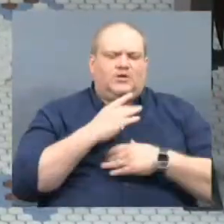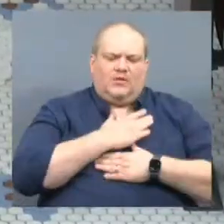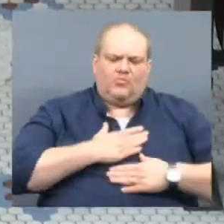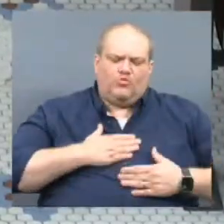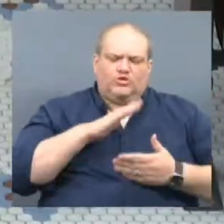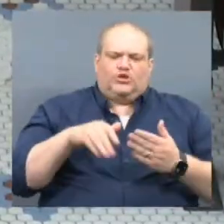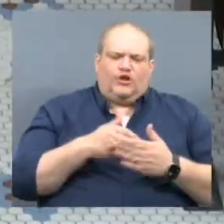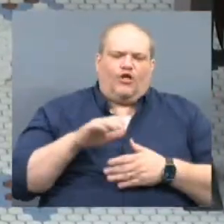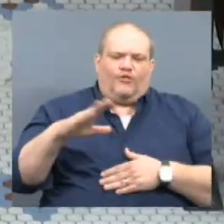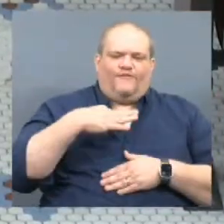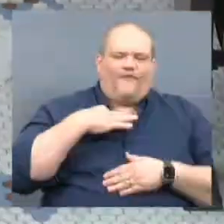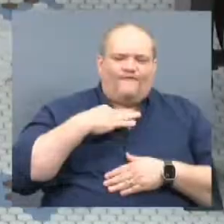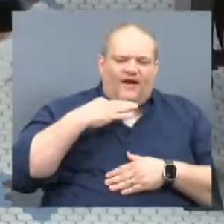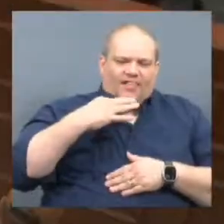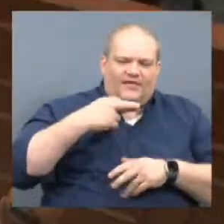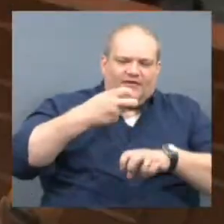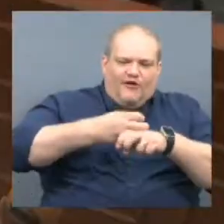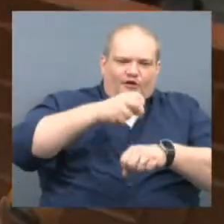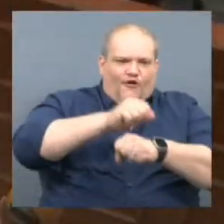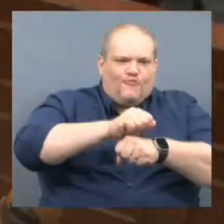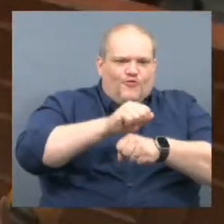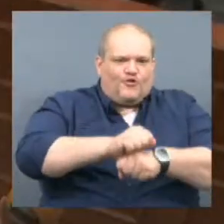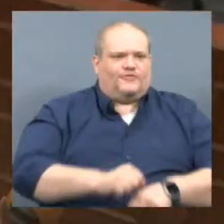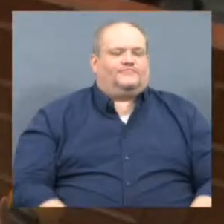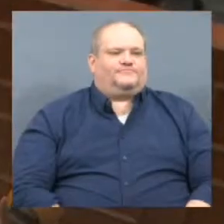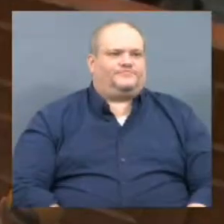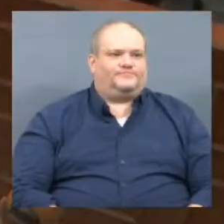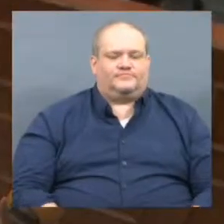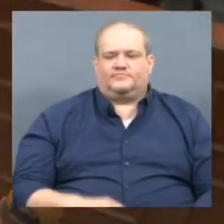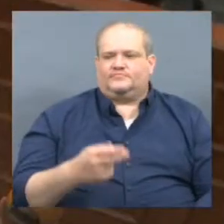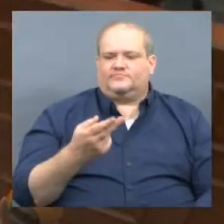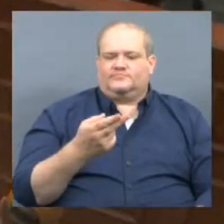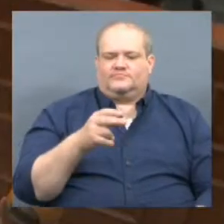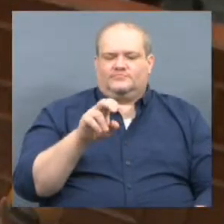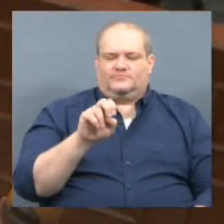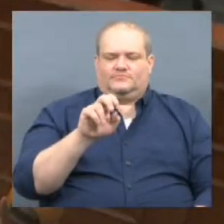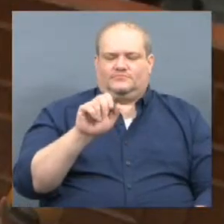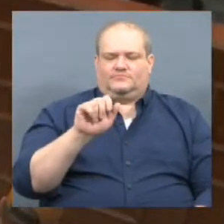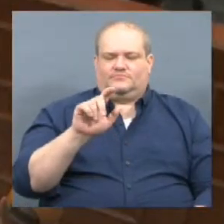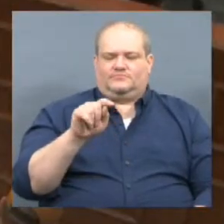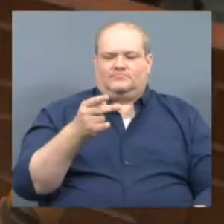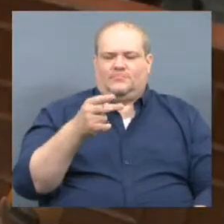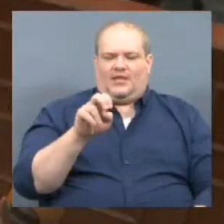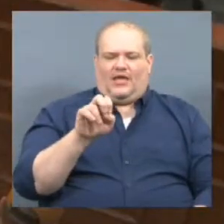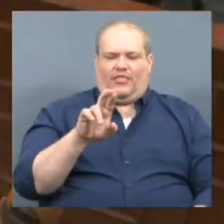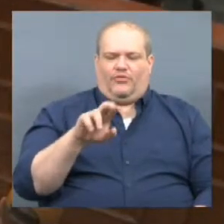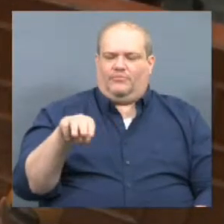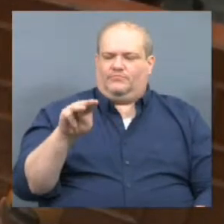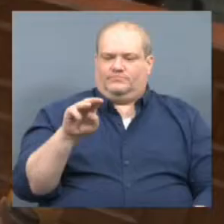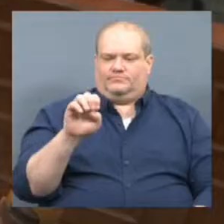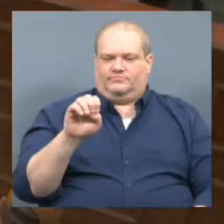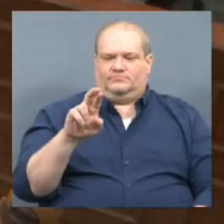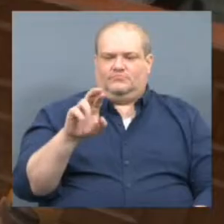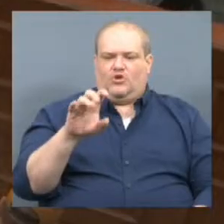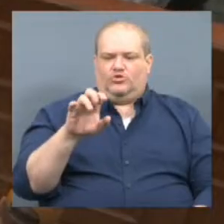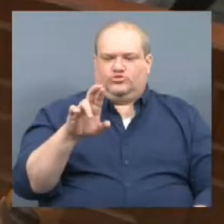volunteer and hard work. Thank you. Heather Mercer? All right,